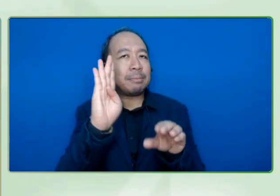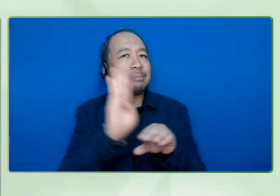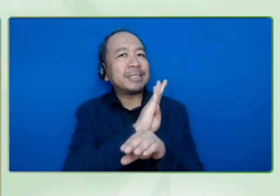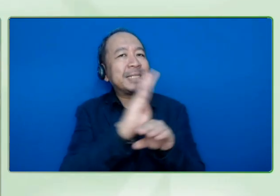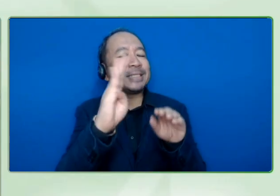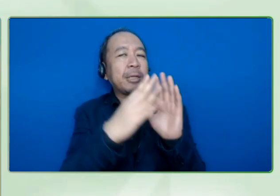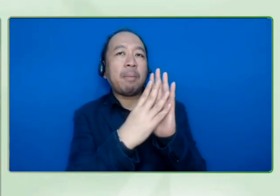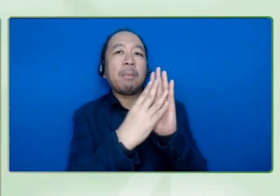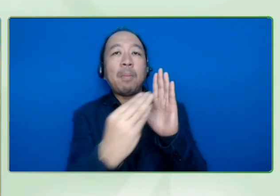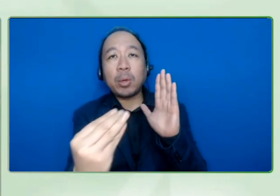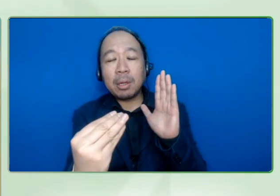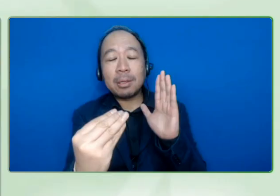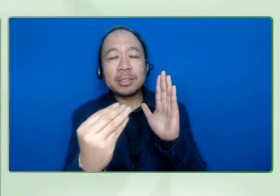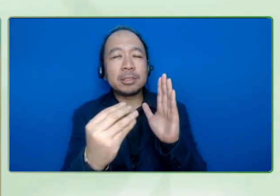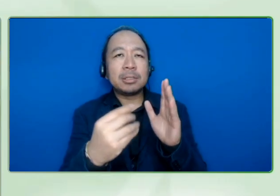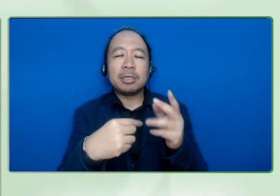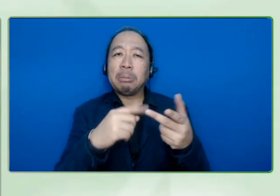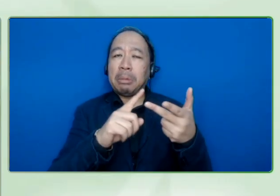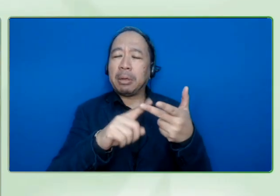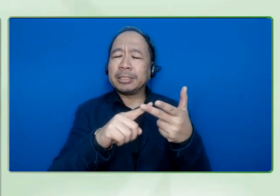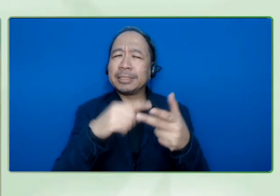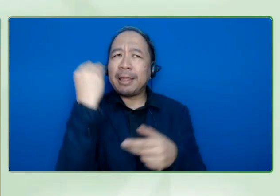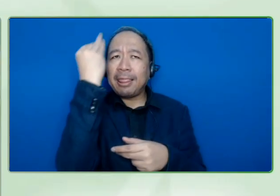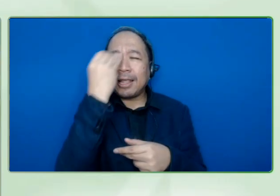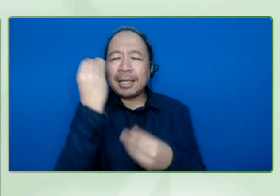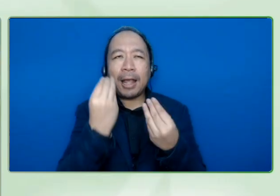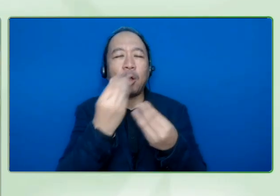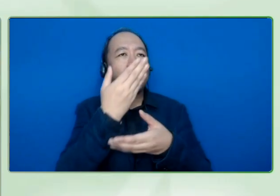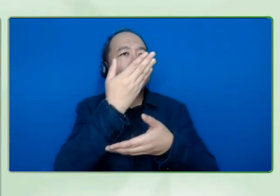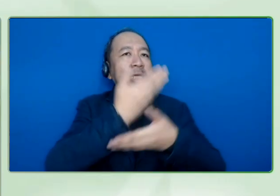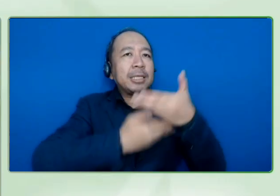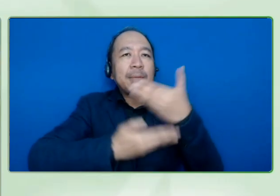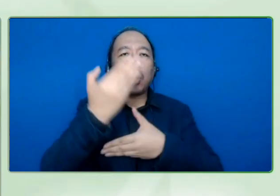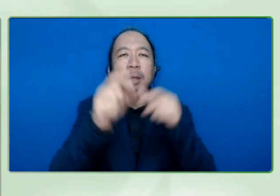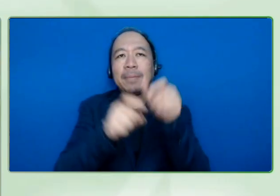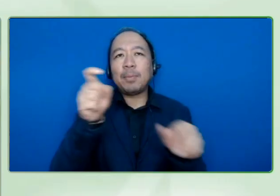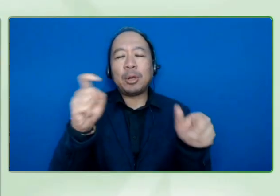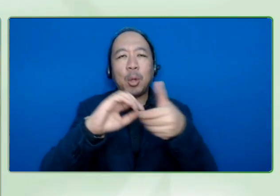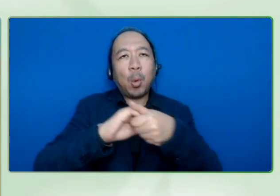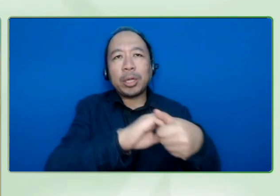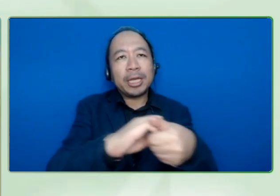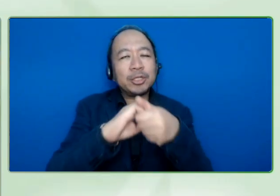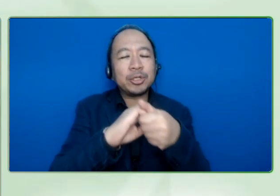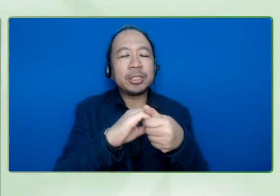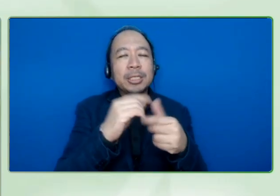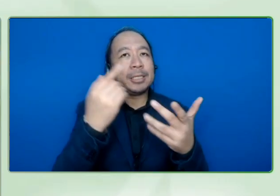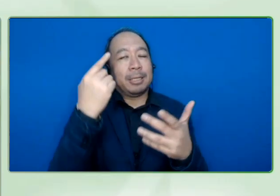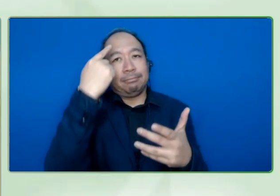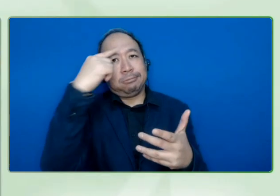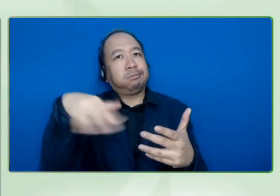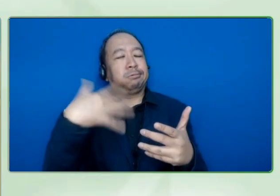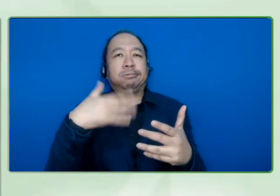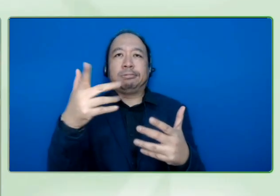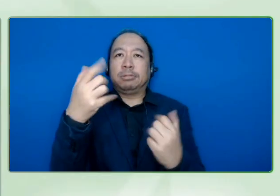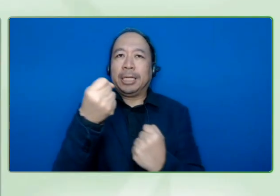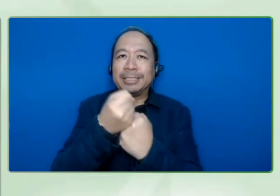Let's think about the importance of disabled people's organizations, brilliant assistive technology companies, and universities doing research. You